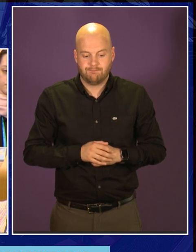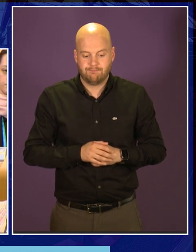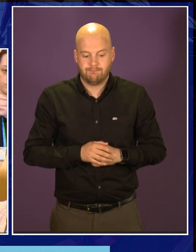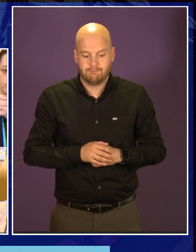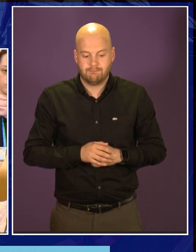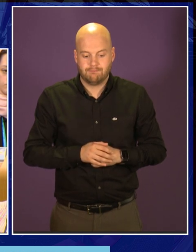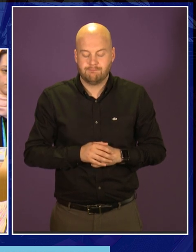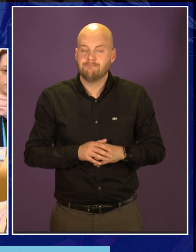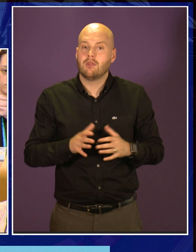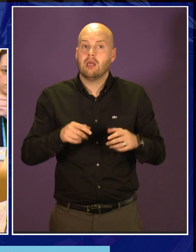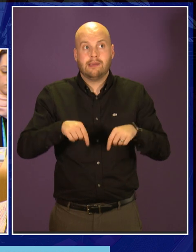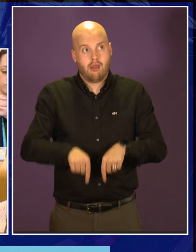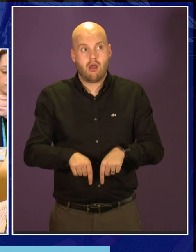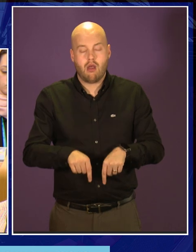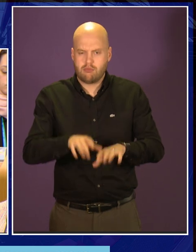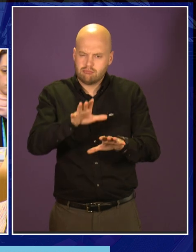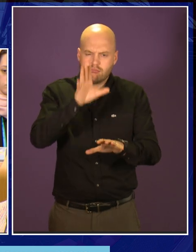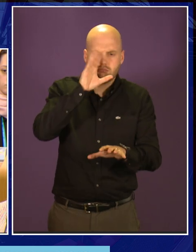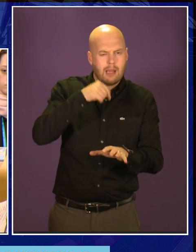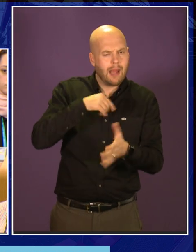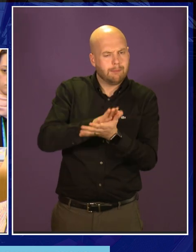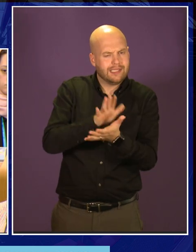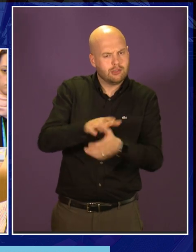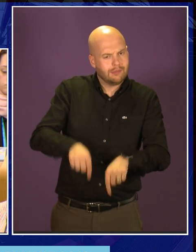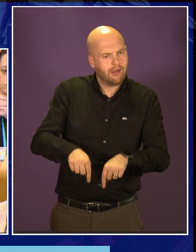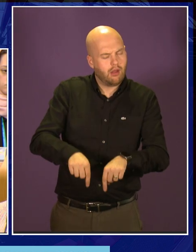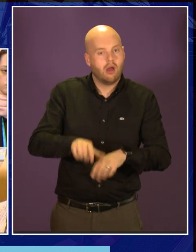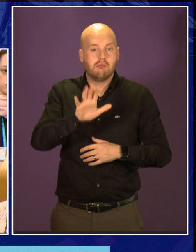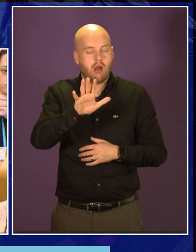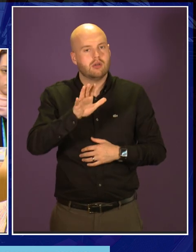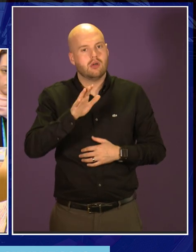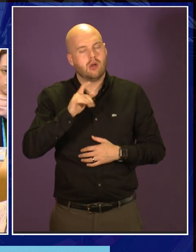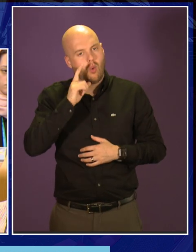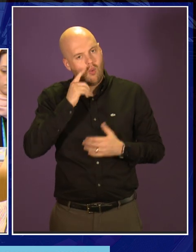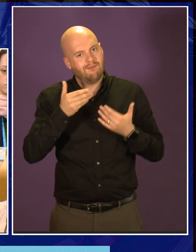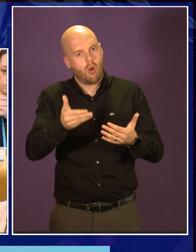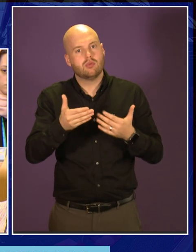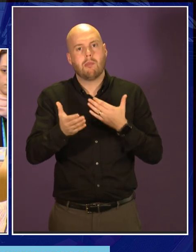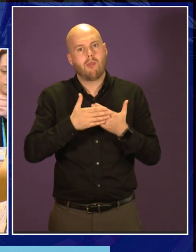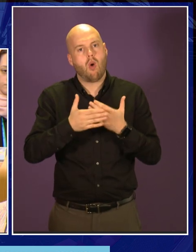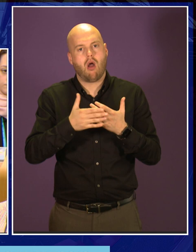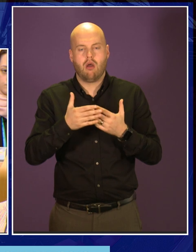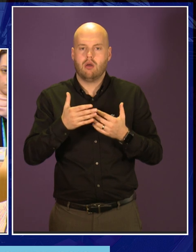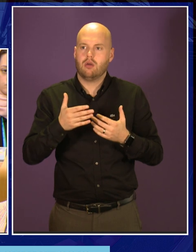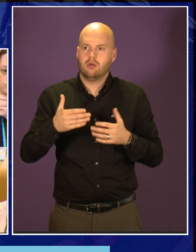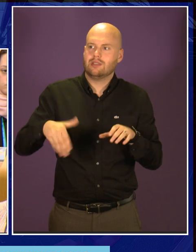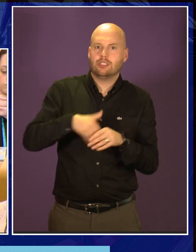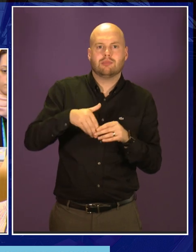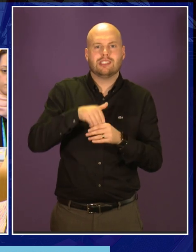here, although I'm happy to be here, I'm looking forward to more participation from the Caribbean and Latin